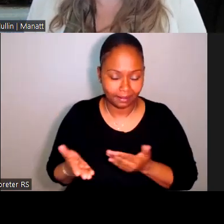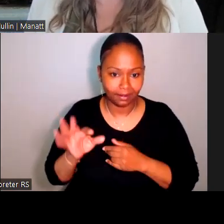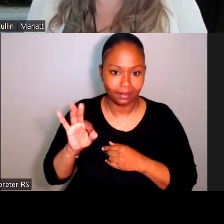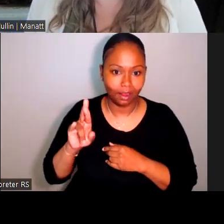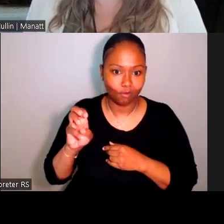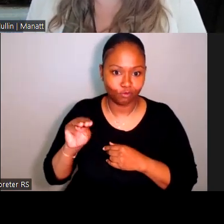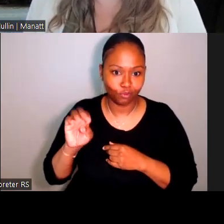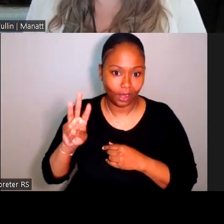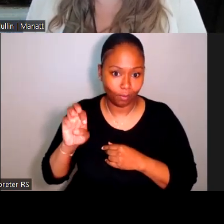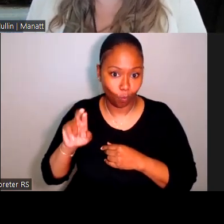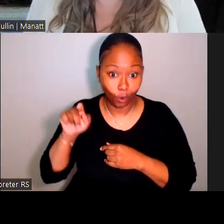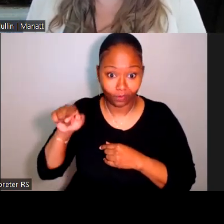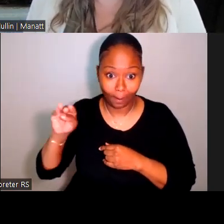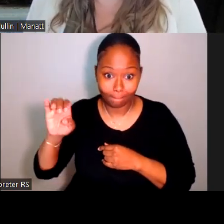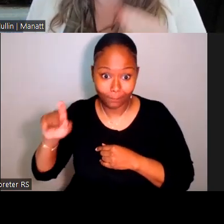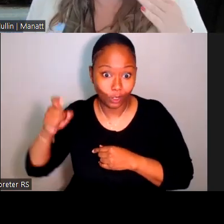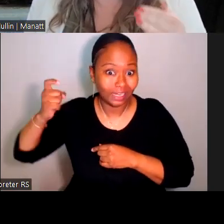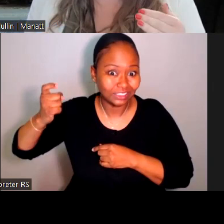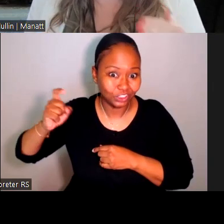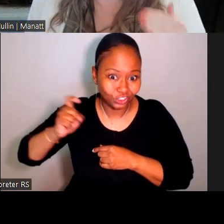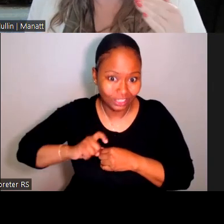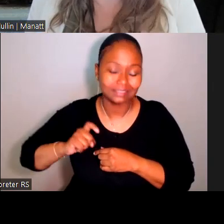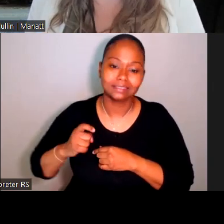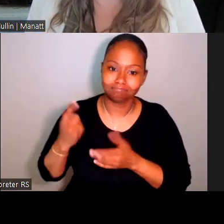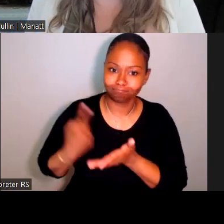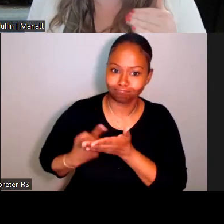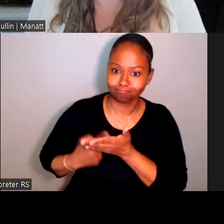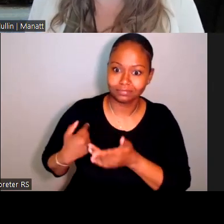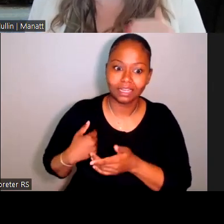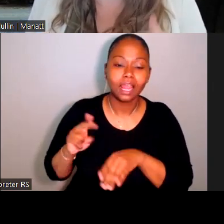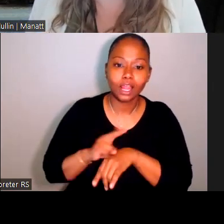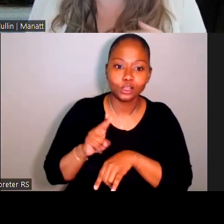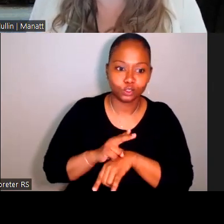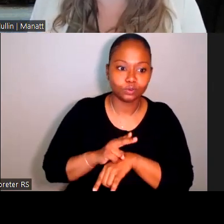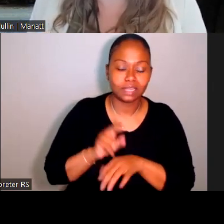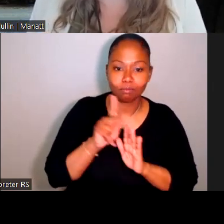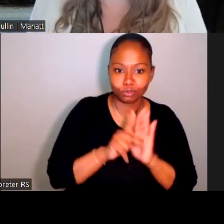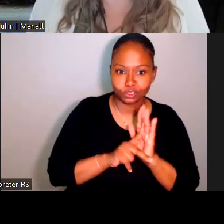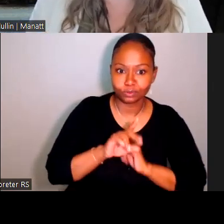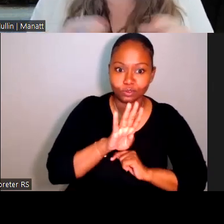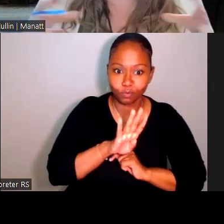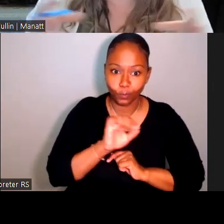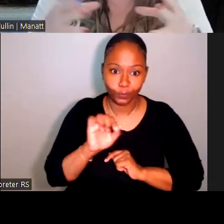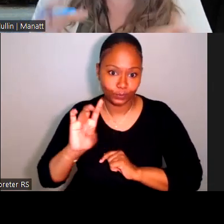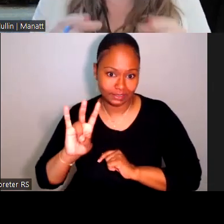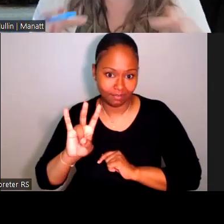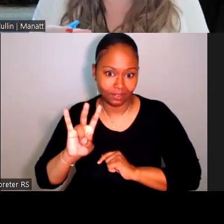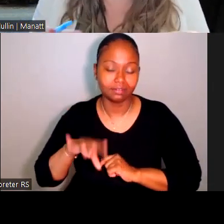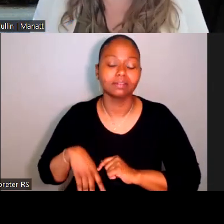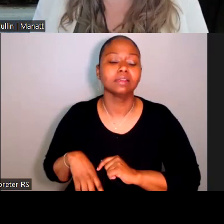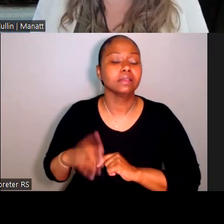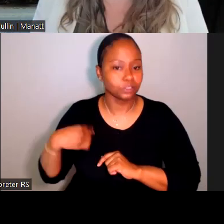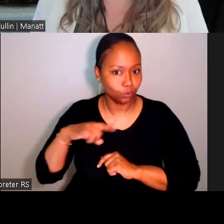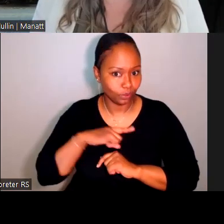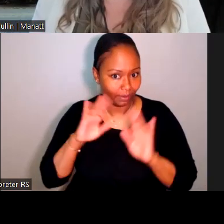to, and really using principles 4 through 7 to develop that framework. And so we're really going to be focused